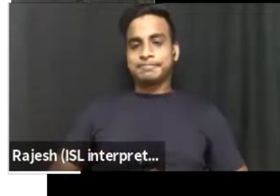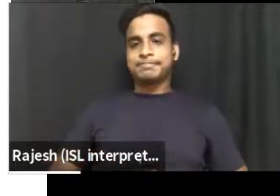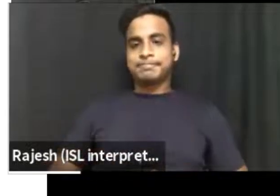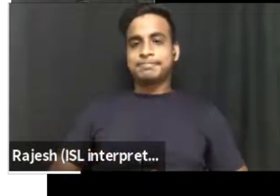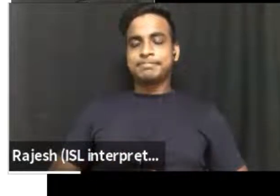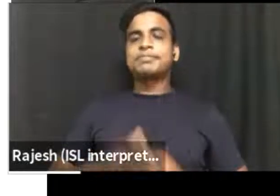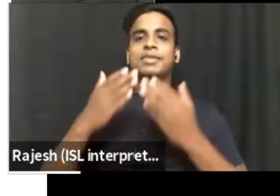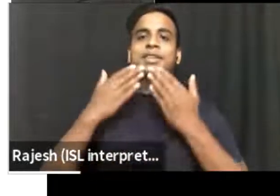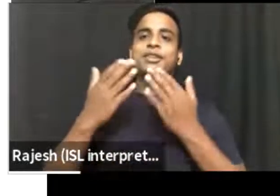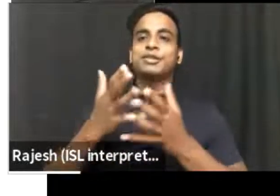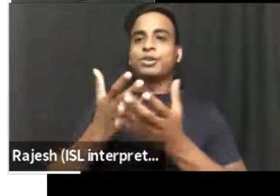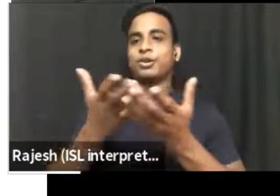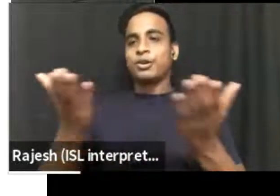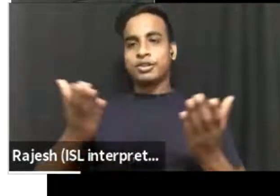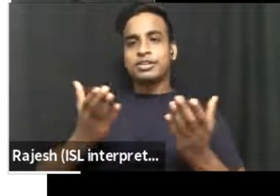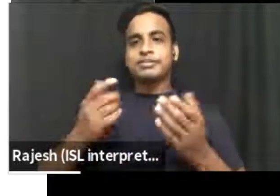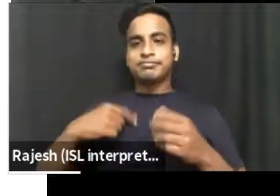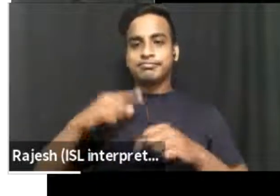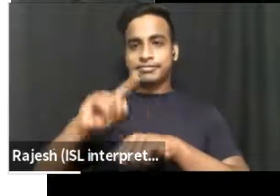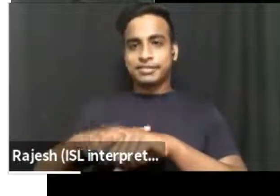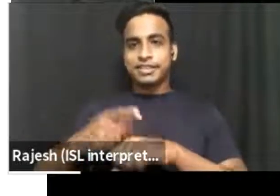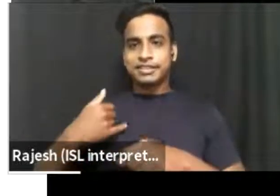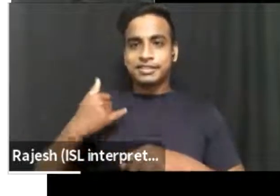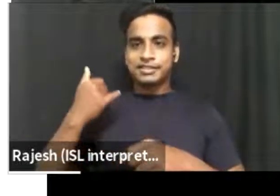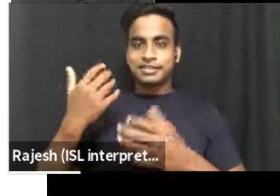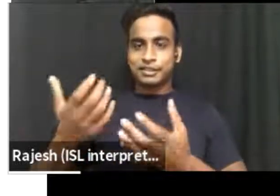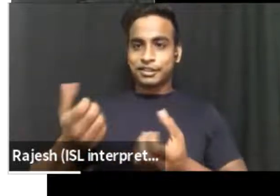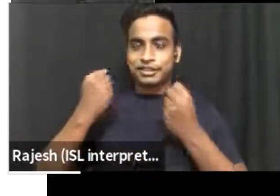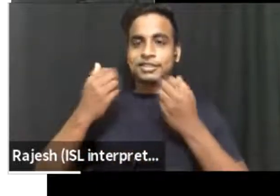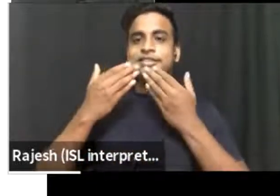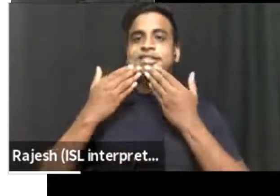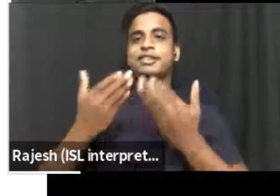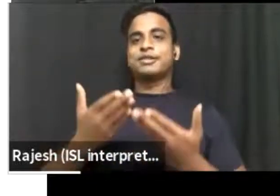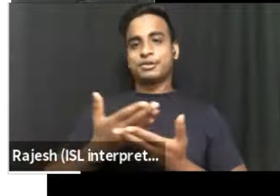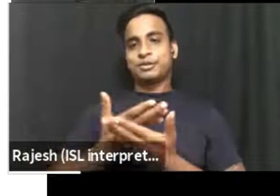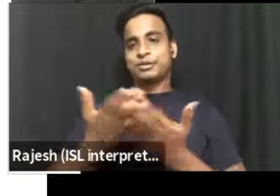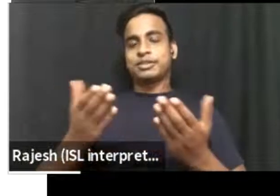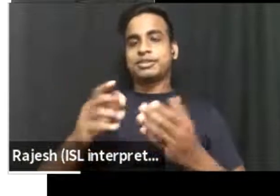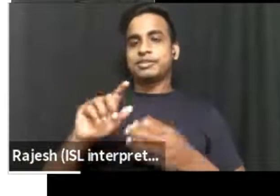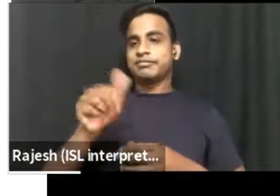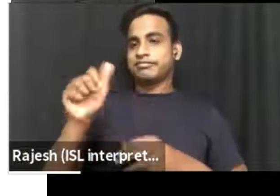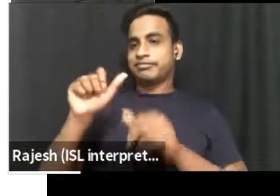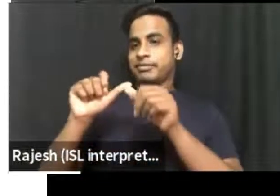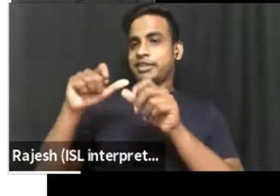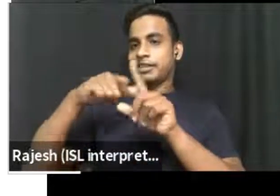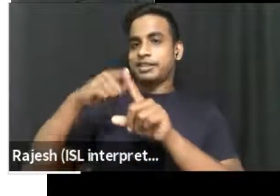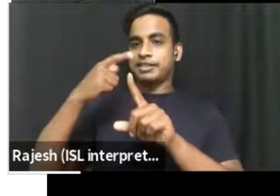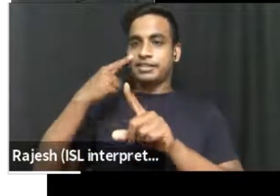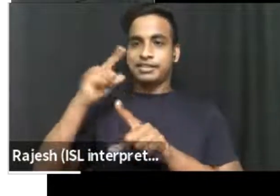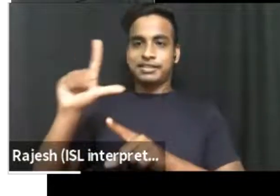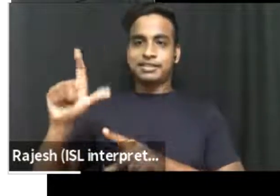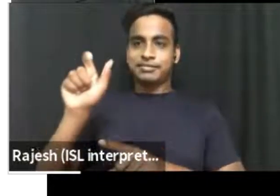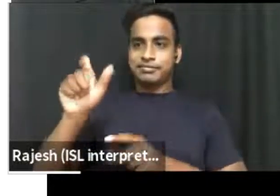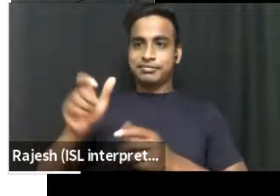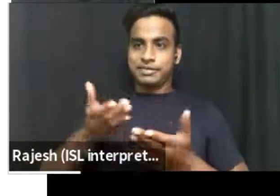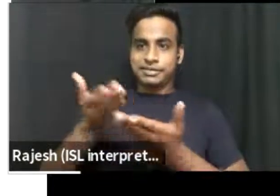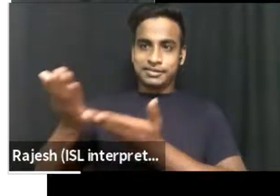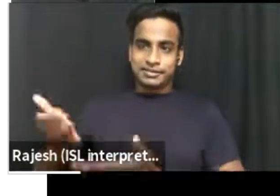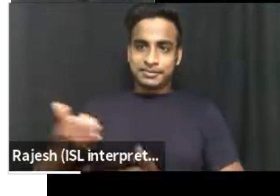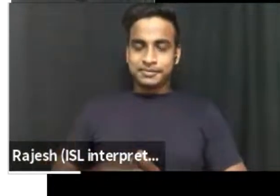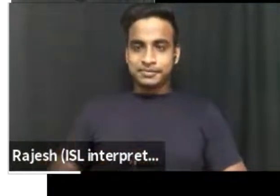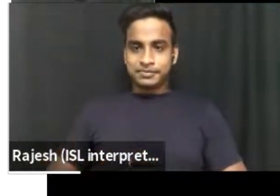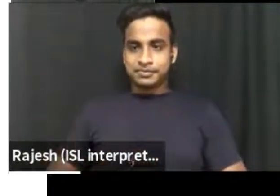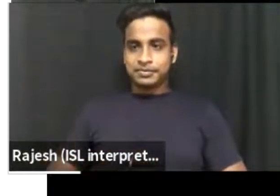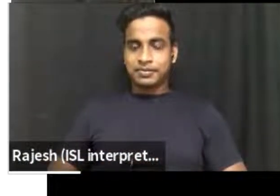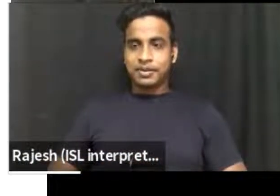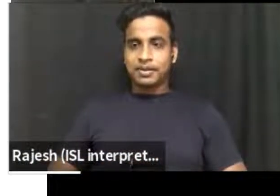for giving me this time and listening to me. And over to Akhil and Venki. Thank you very much,